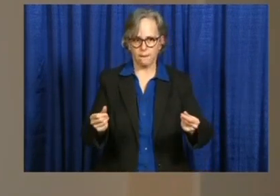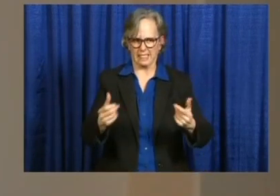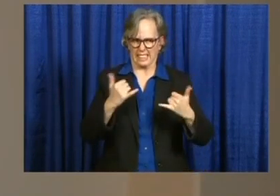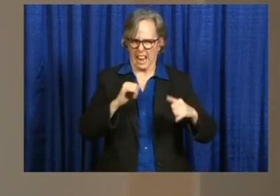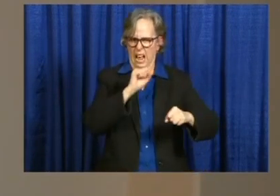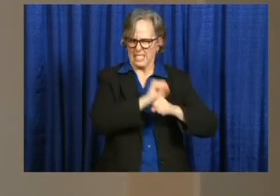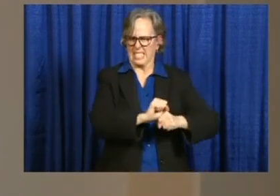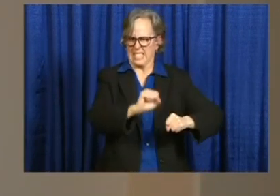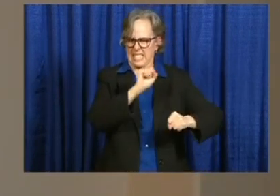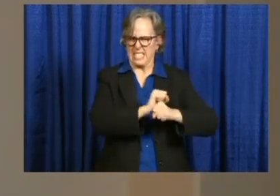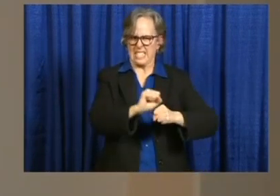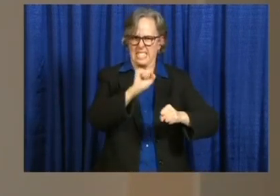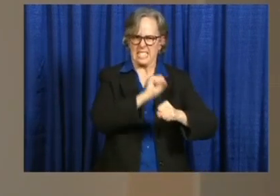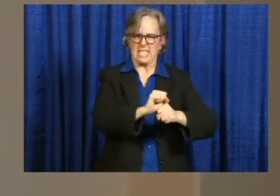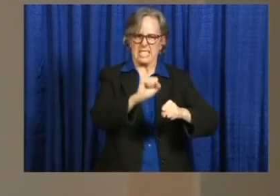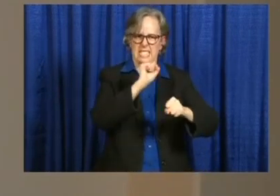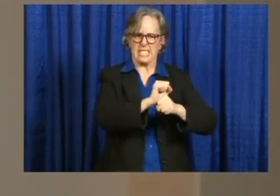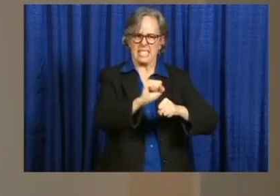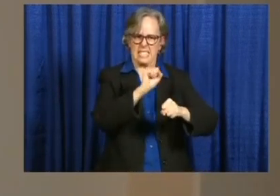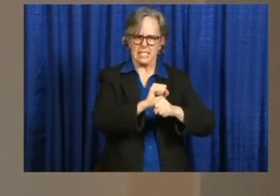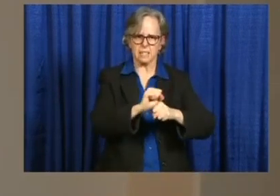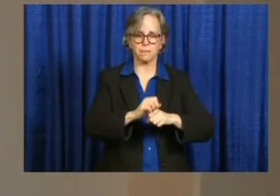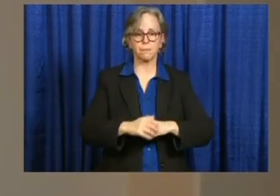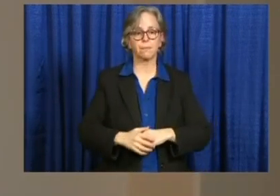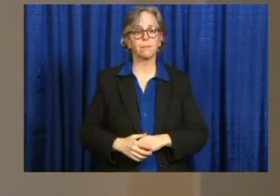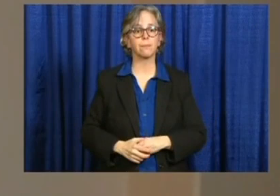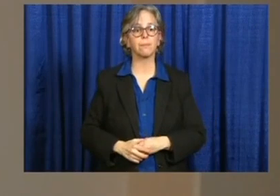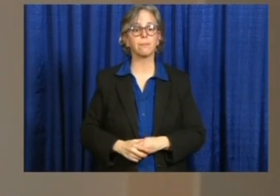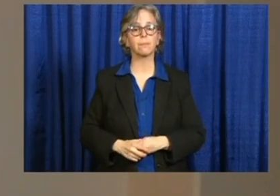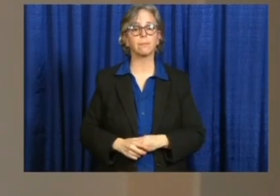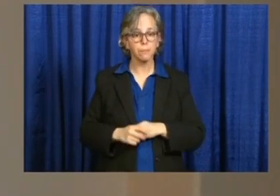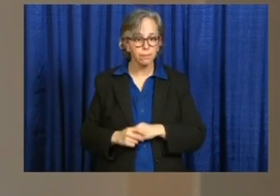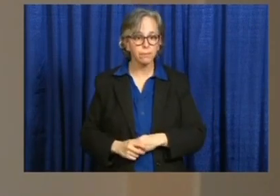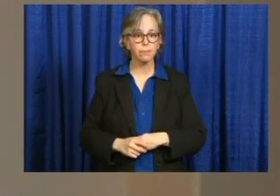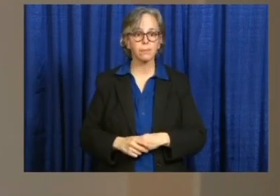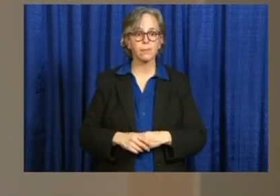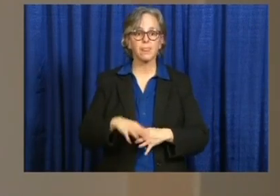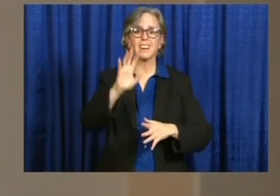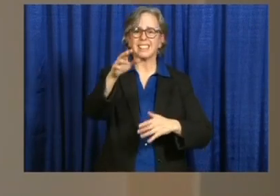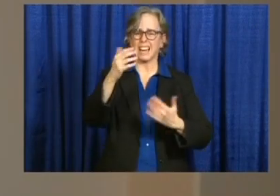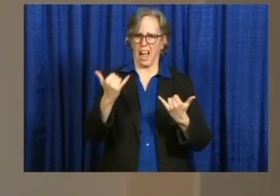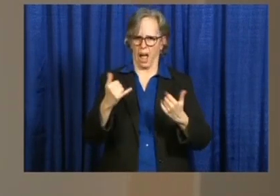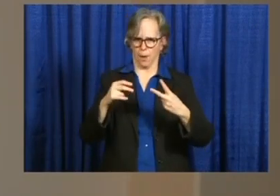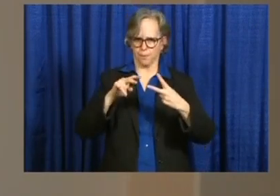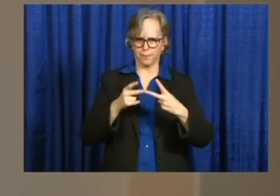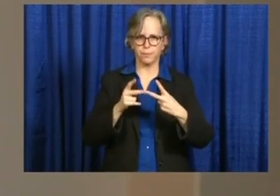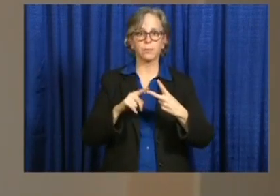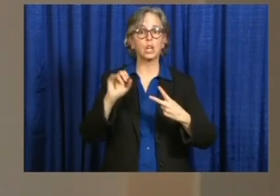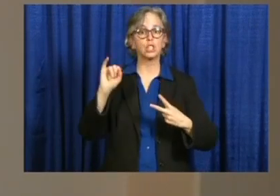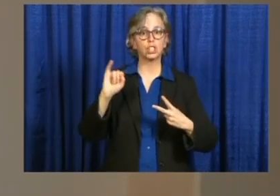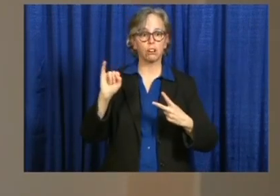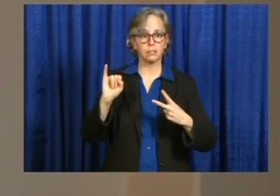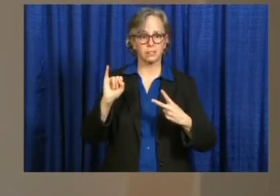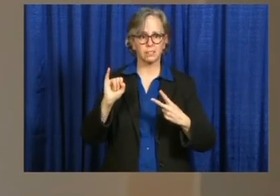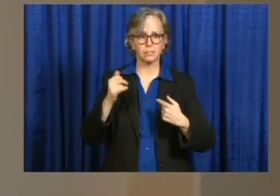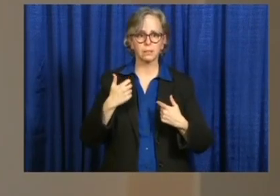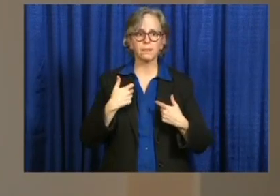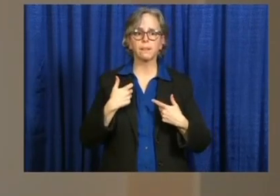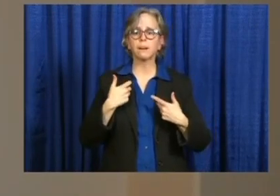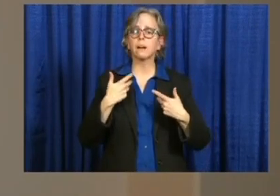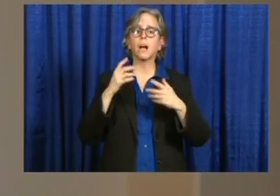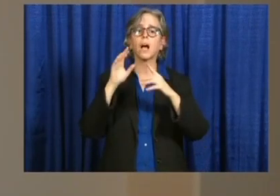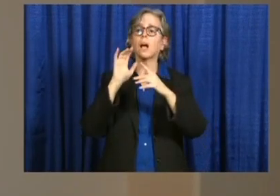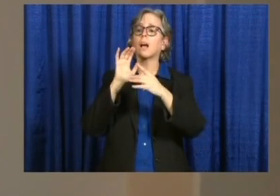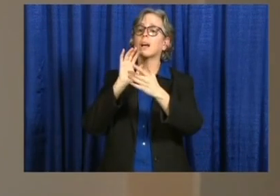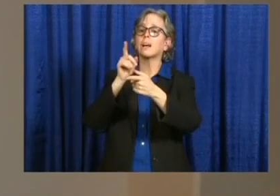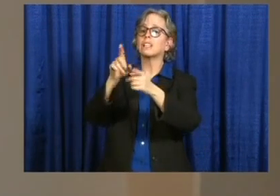address it. Let me add something here on insurance. We have asked the Department of Insurance to do several things over the